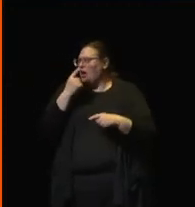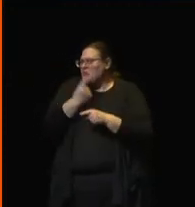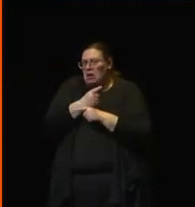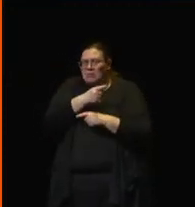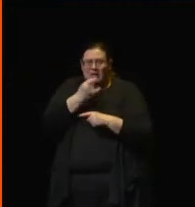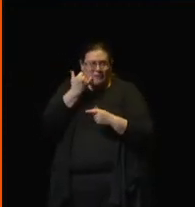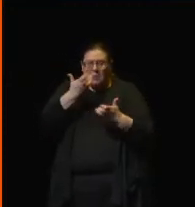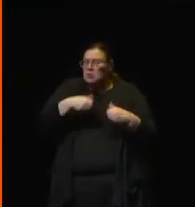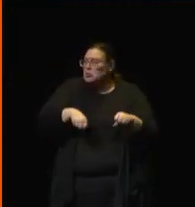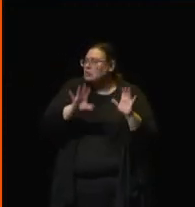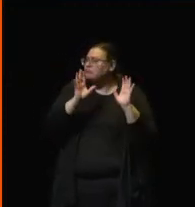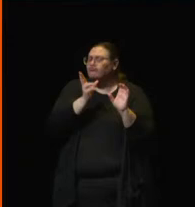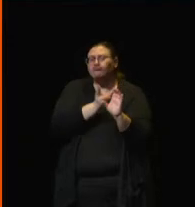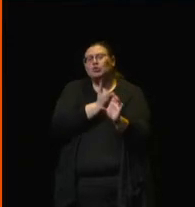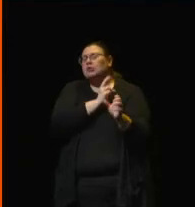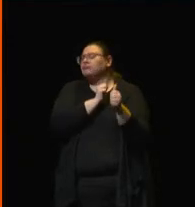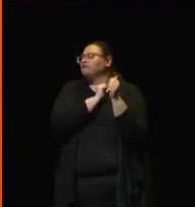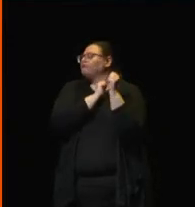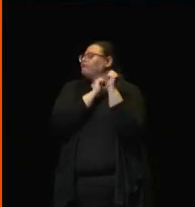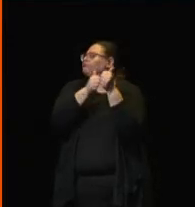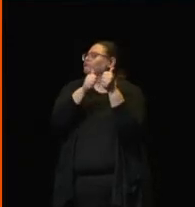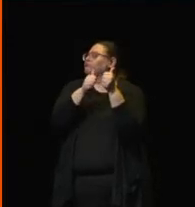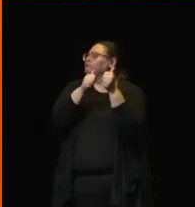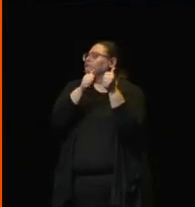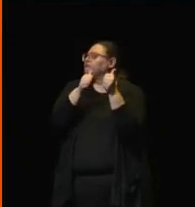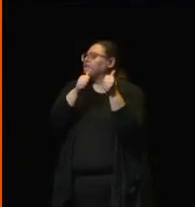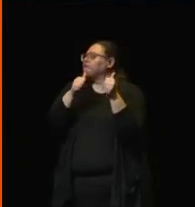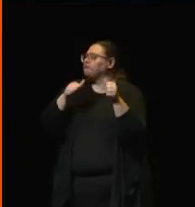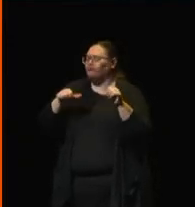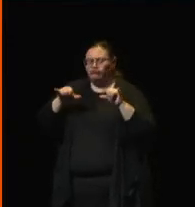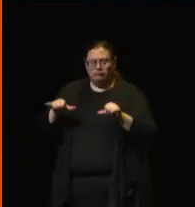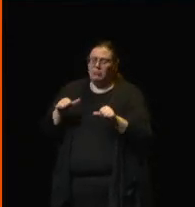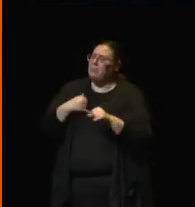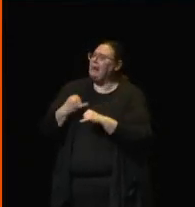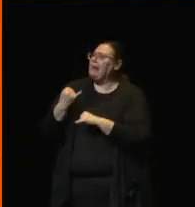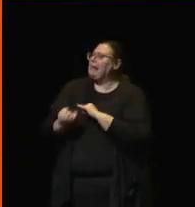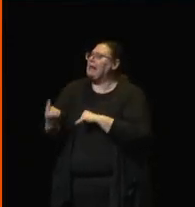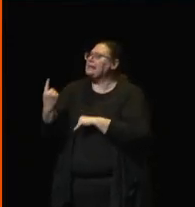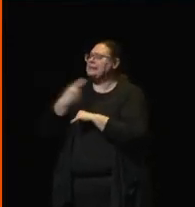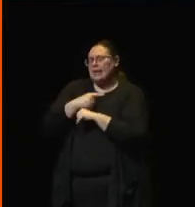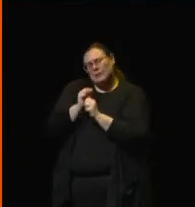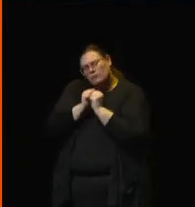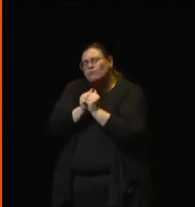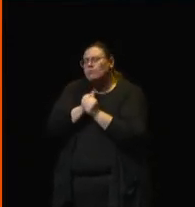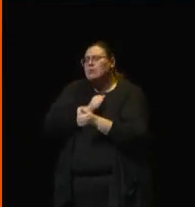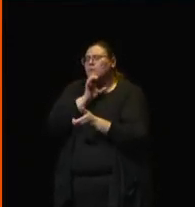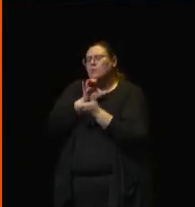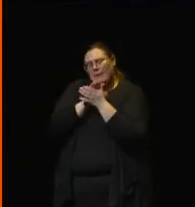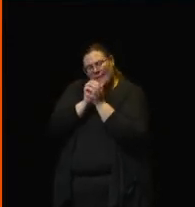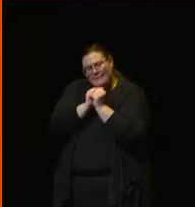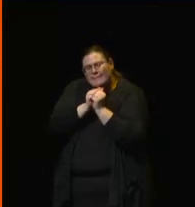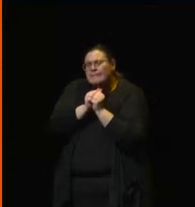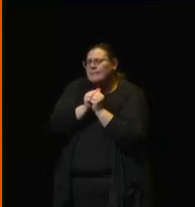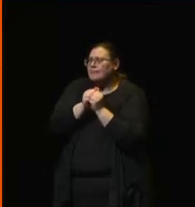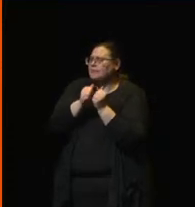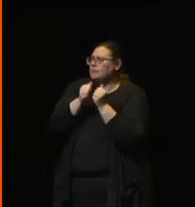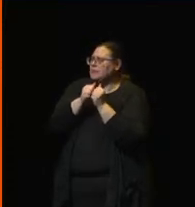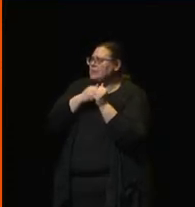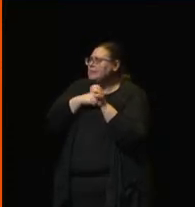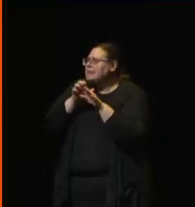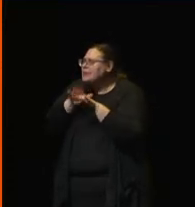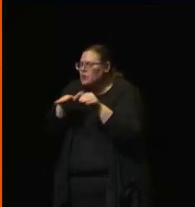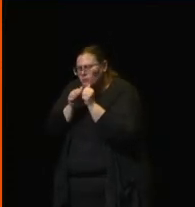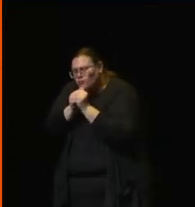if he just decided to stay here and spend his last days with Rachel and Carl and